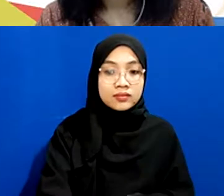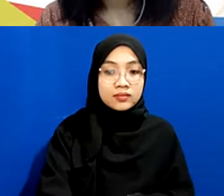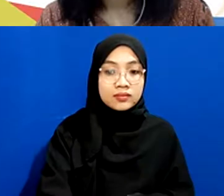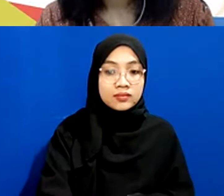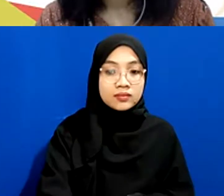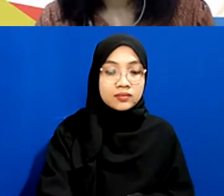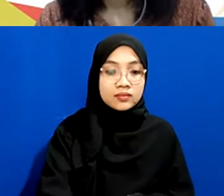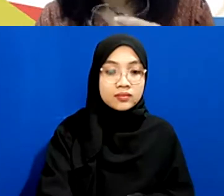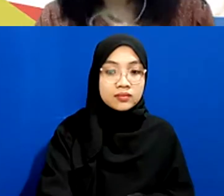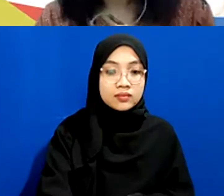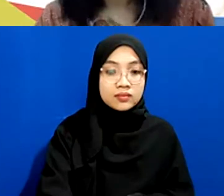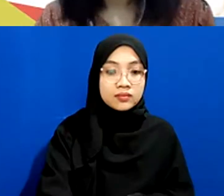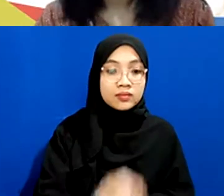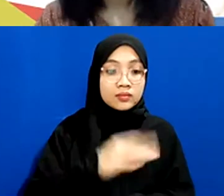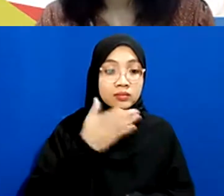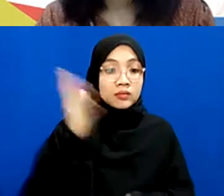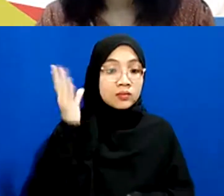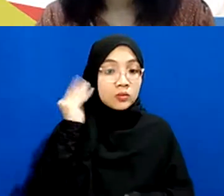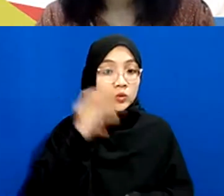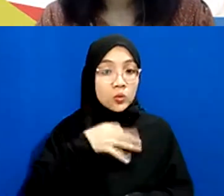Hello, can you hear my voice now? Yes.